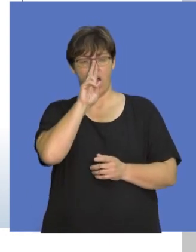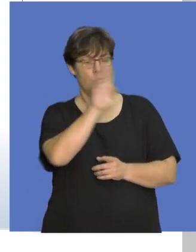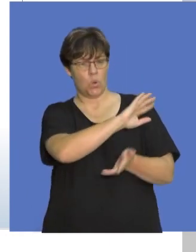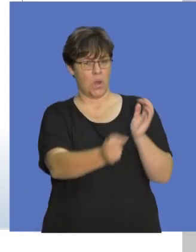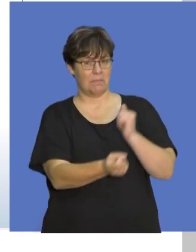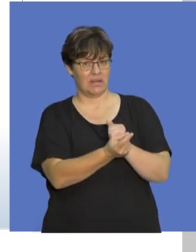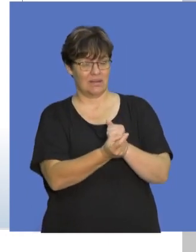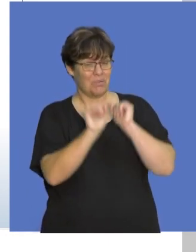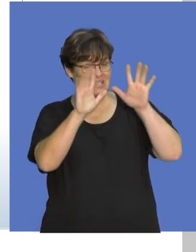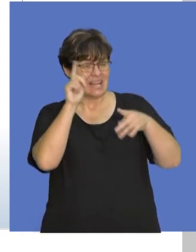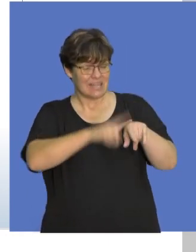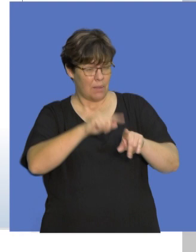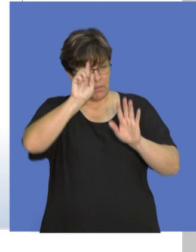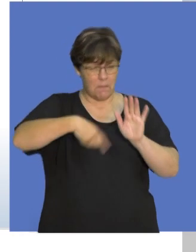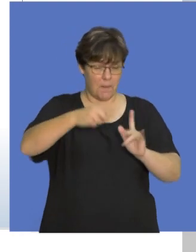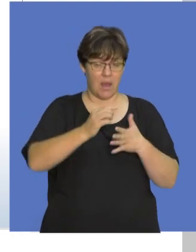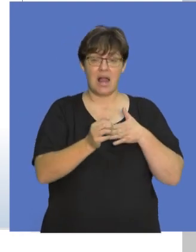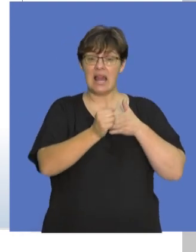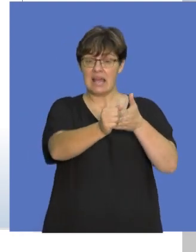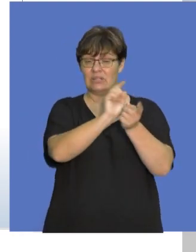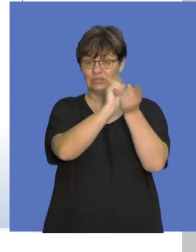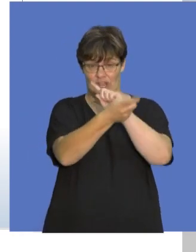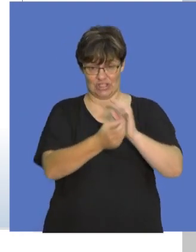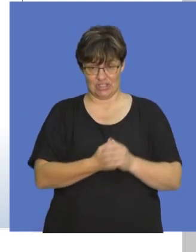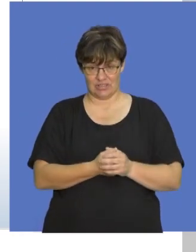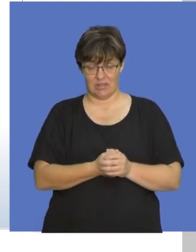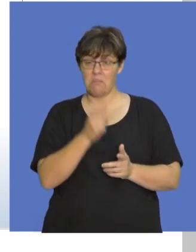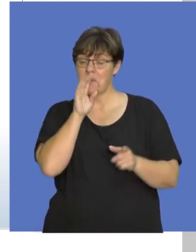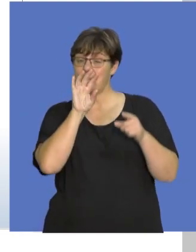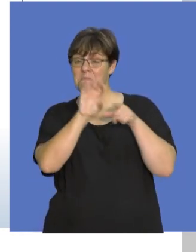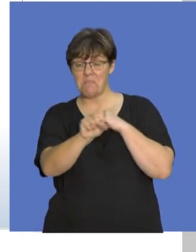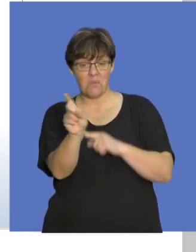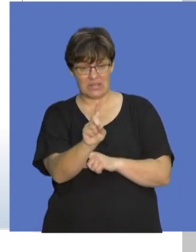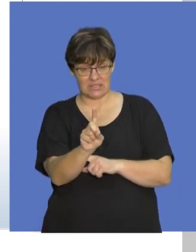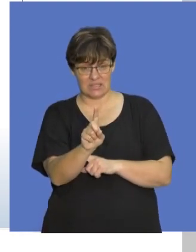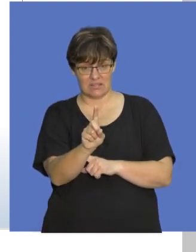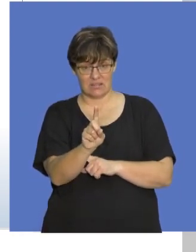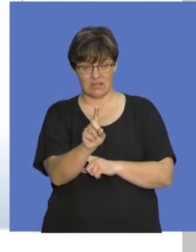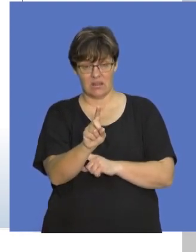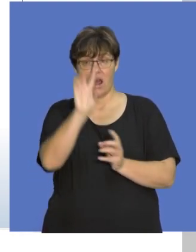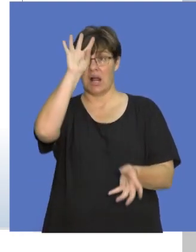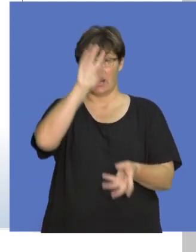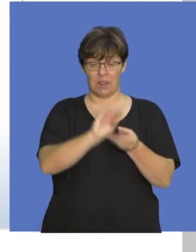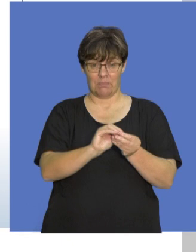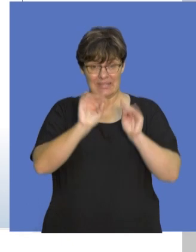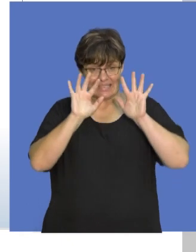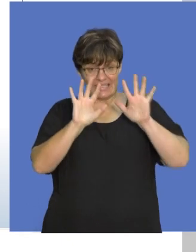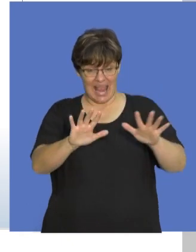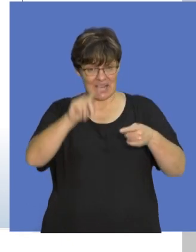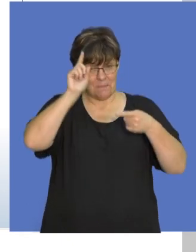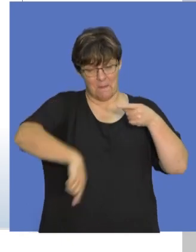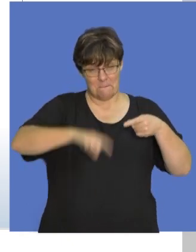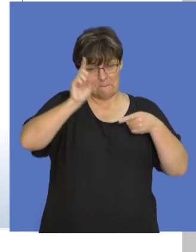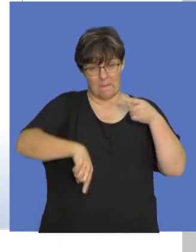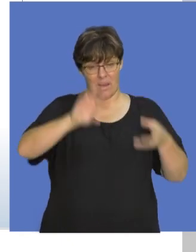end, look what's happened. The leaderboard has changed. We found that after a